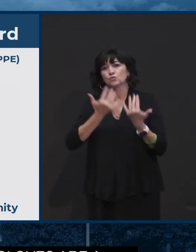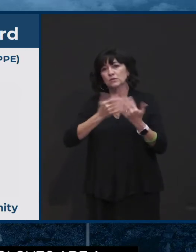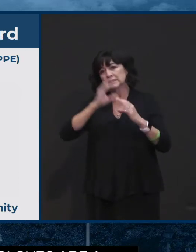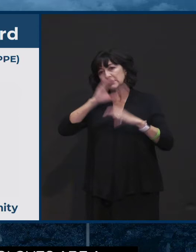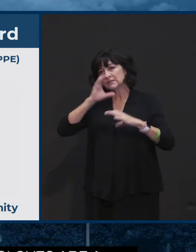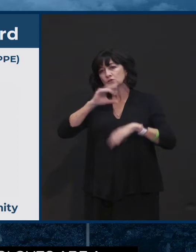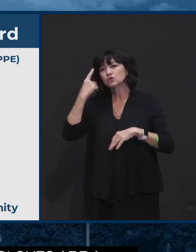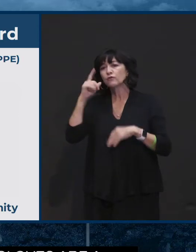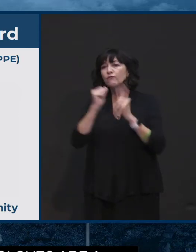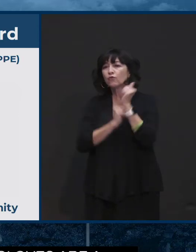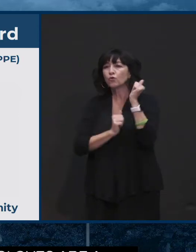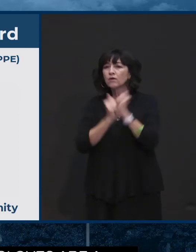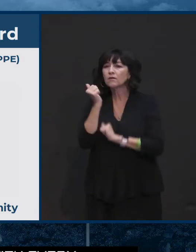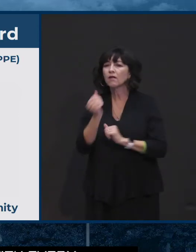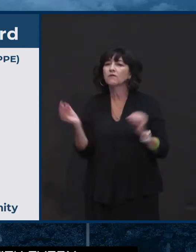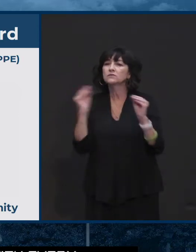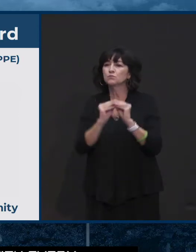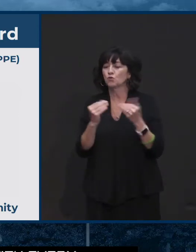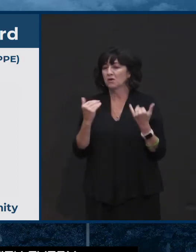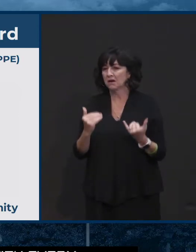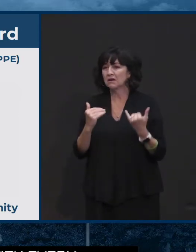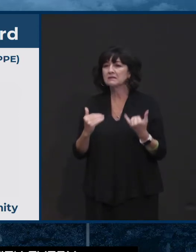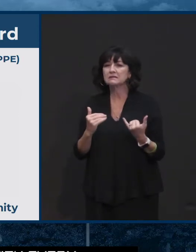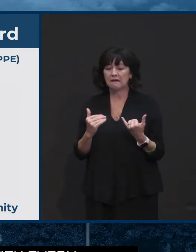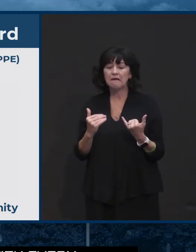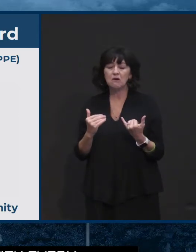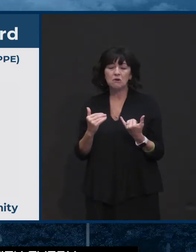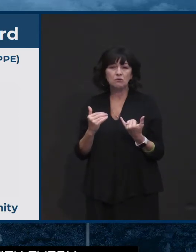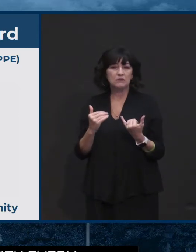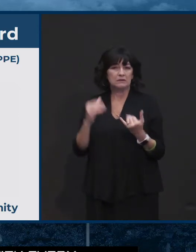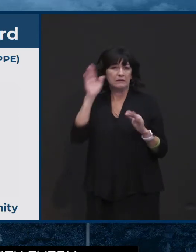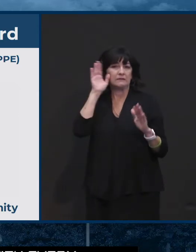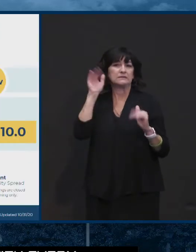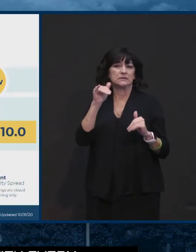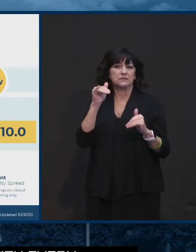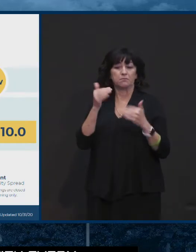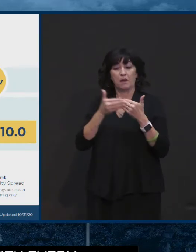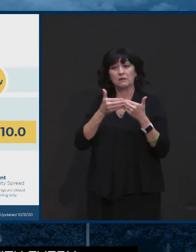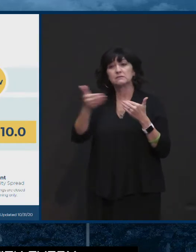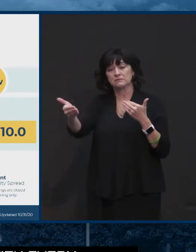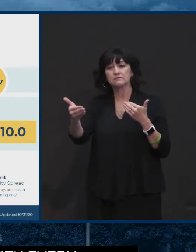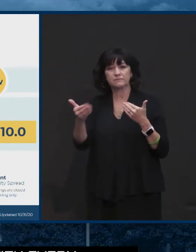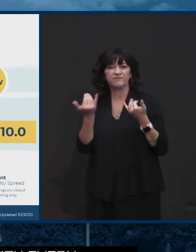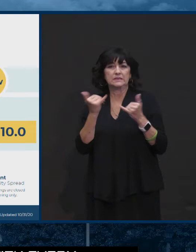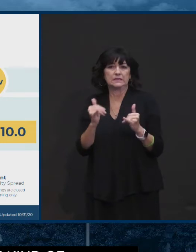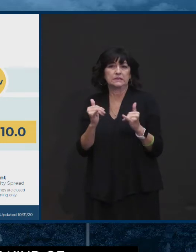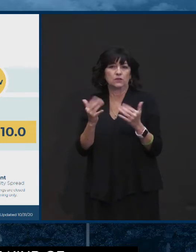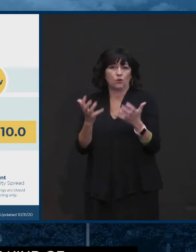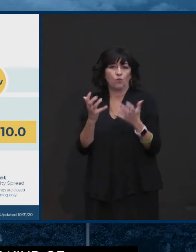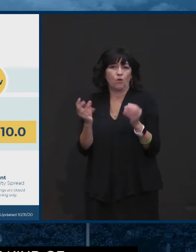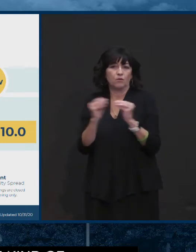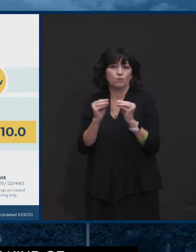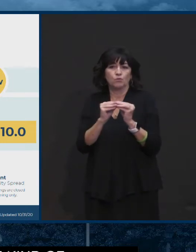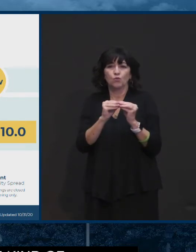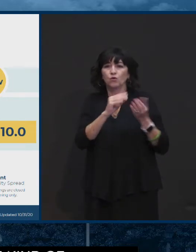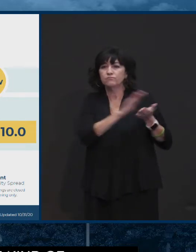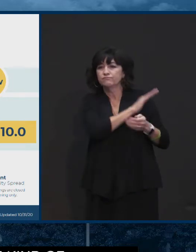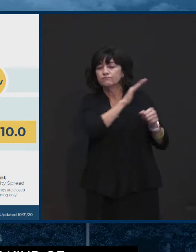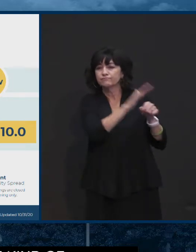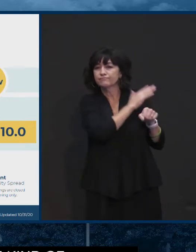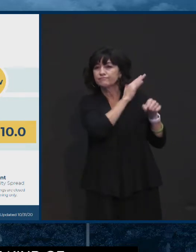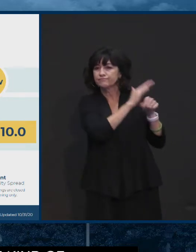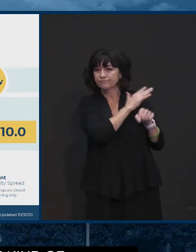call with all of that, so gloves is going to be an issue as we move forward. So let's look at school reopening criteria,